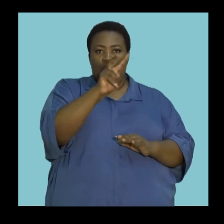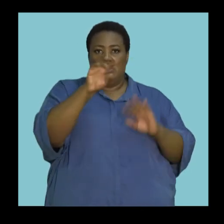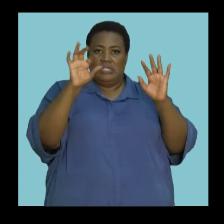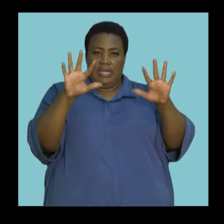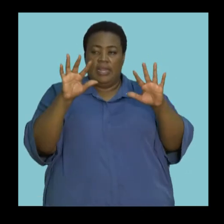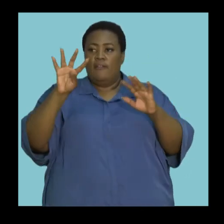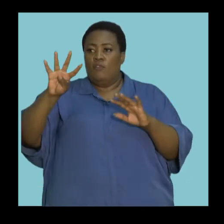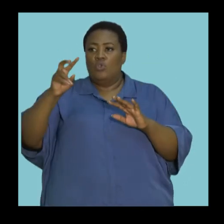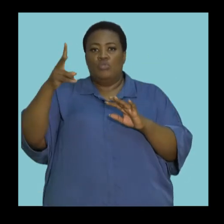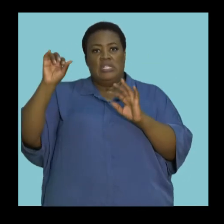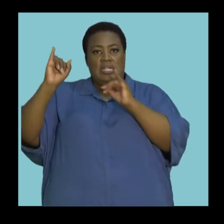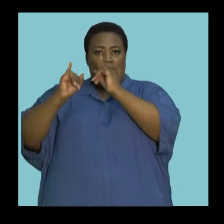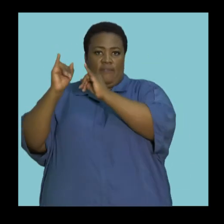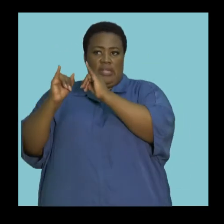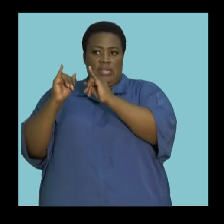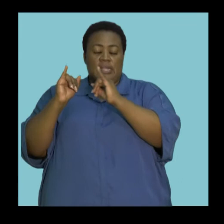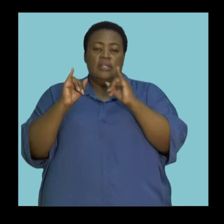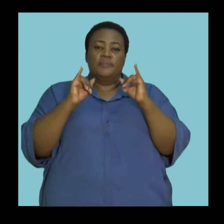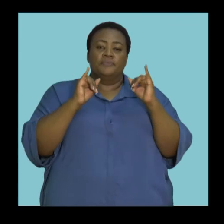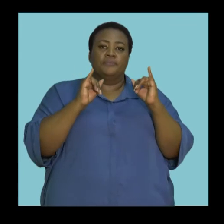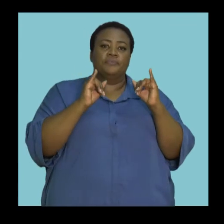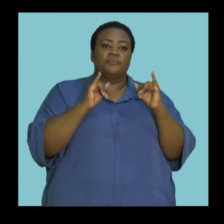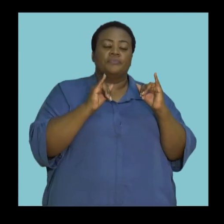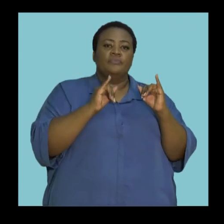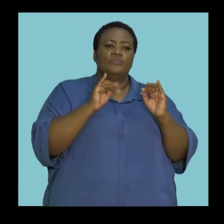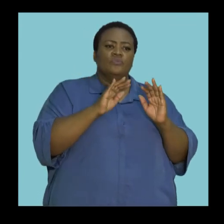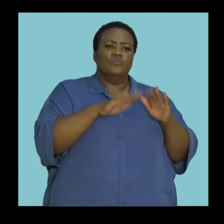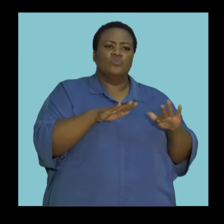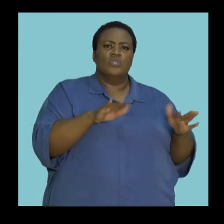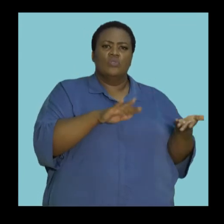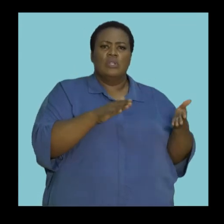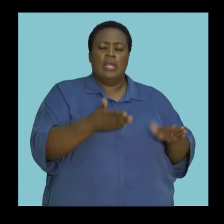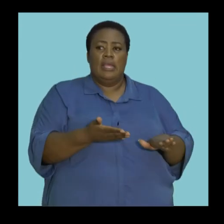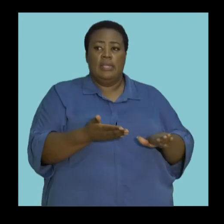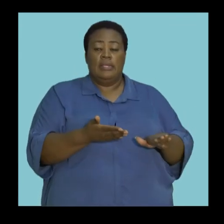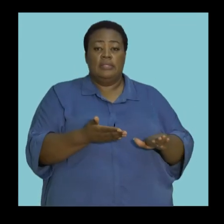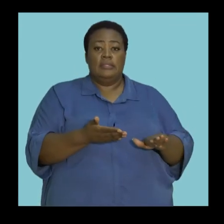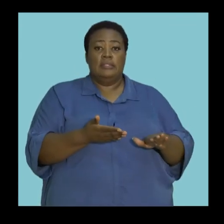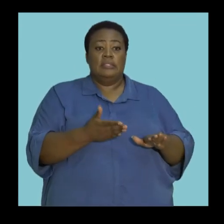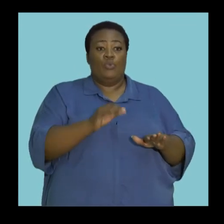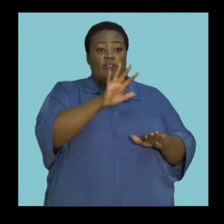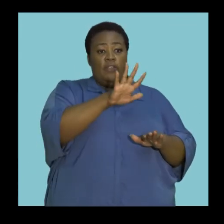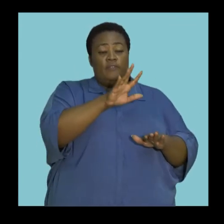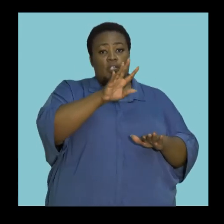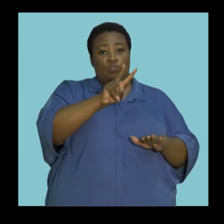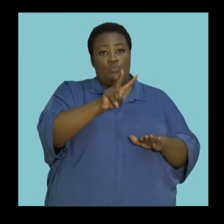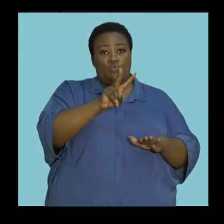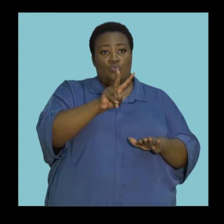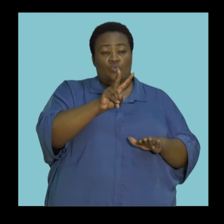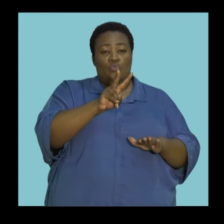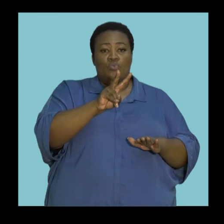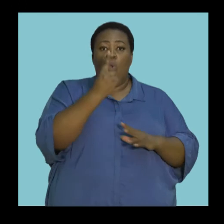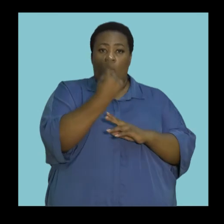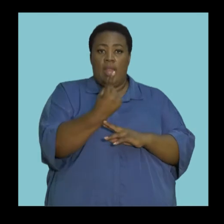2010 and 4 in 2011, and so on. And if you look at the number of kids that died at when the temperature was 52